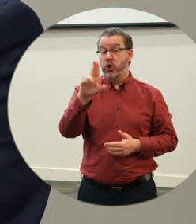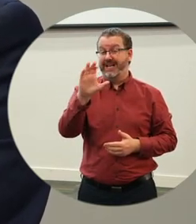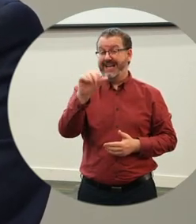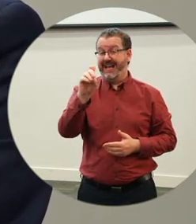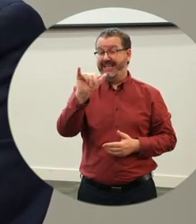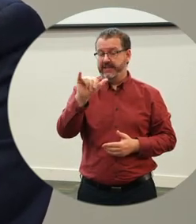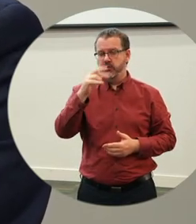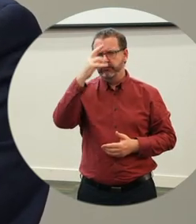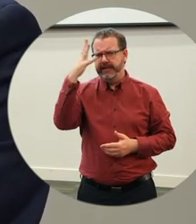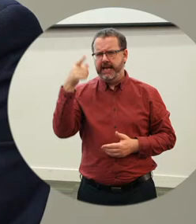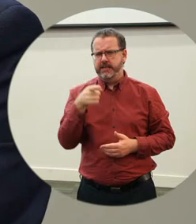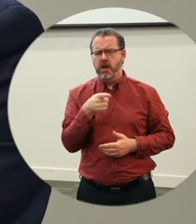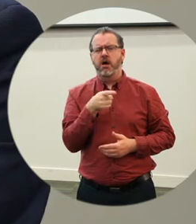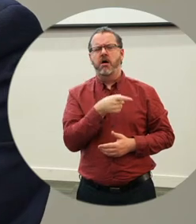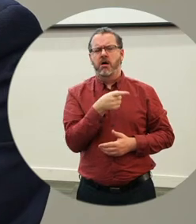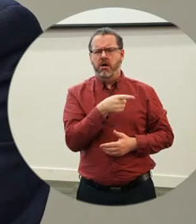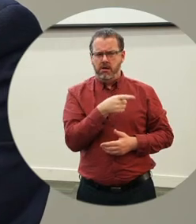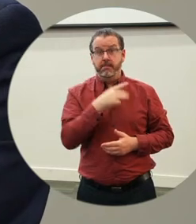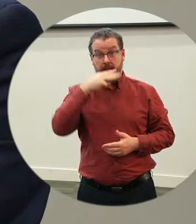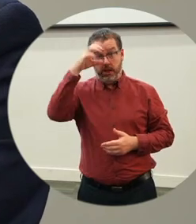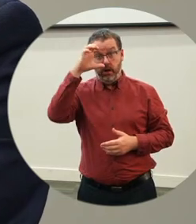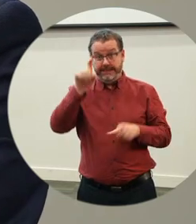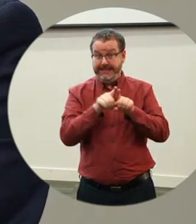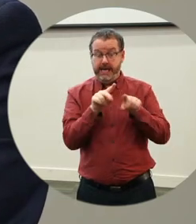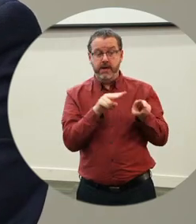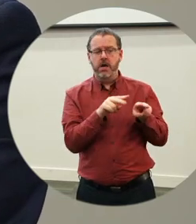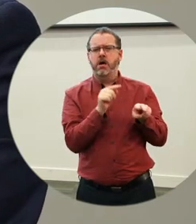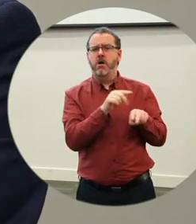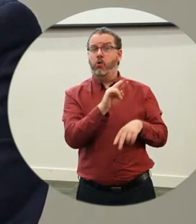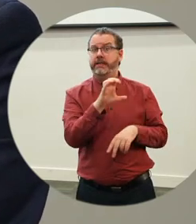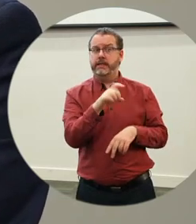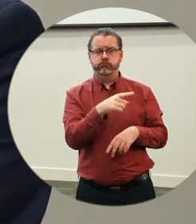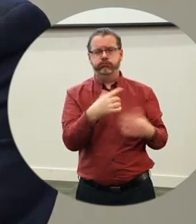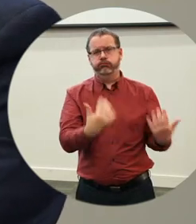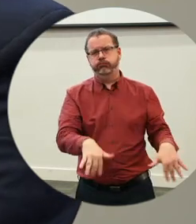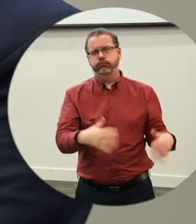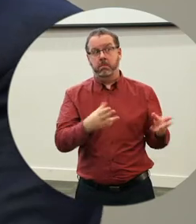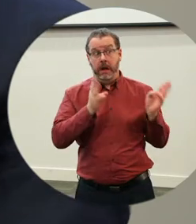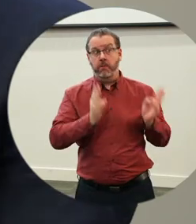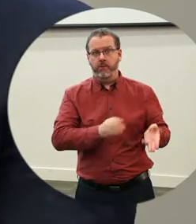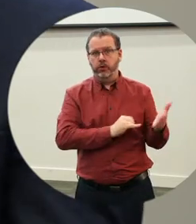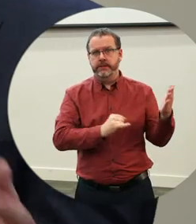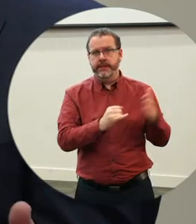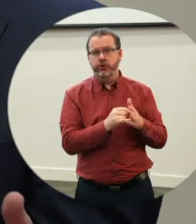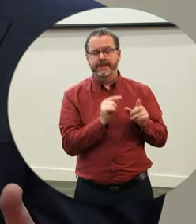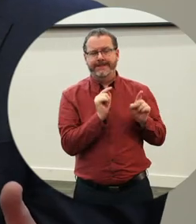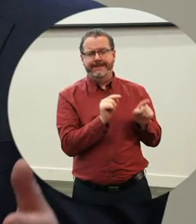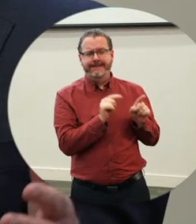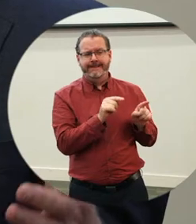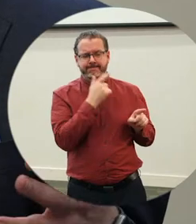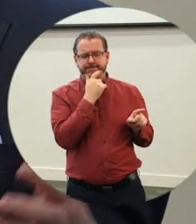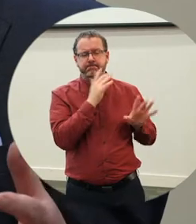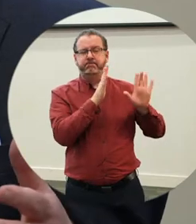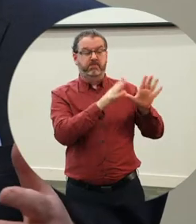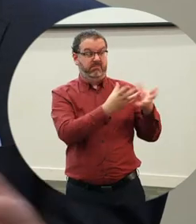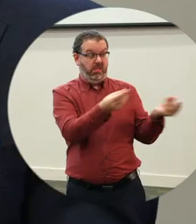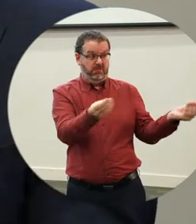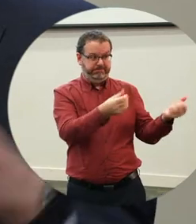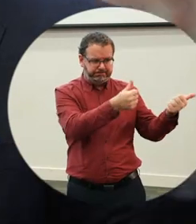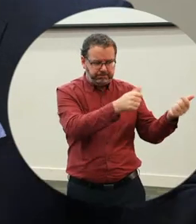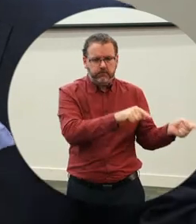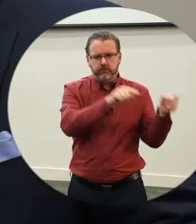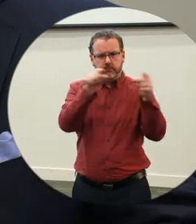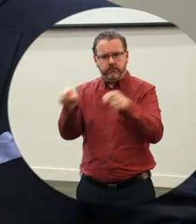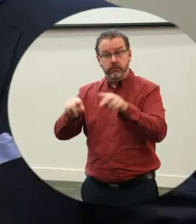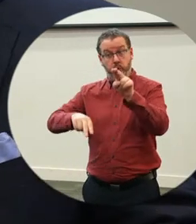that the RSC was a formidable organisation. So they wanted the new police force of the new Free State